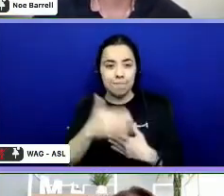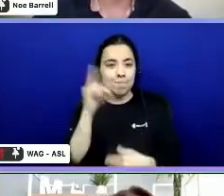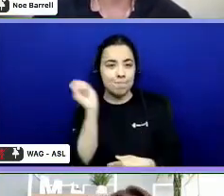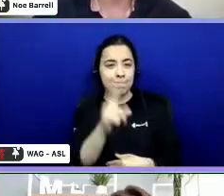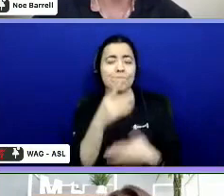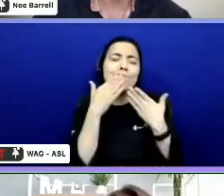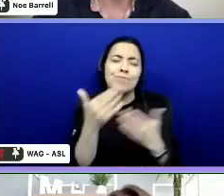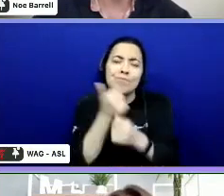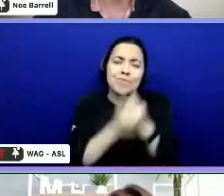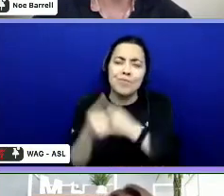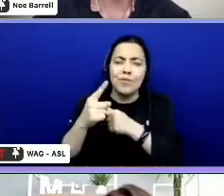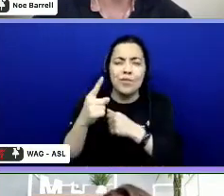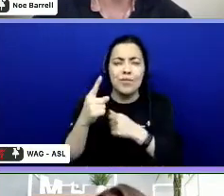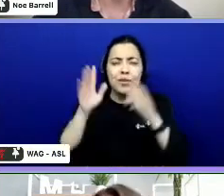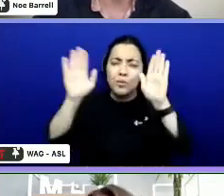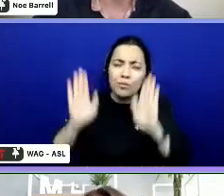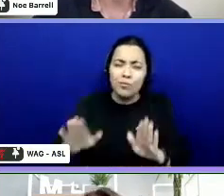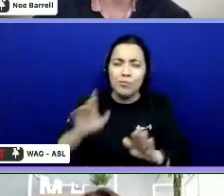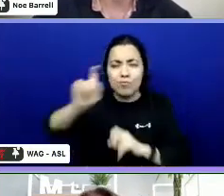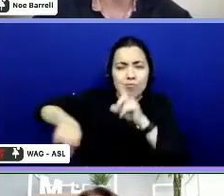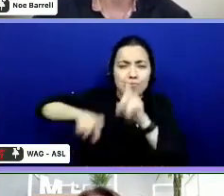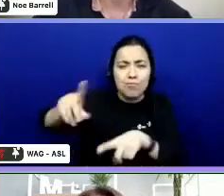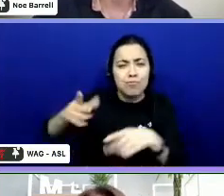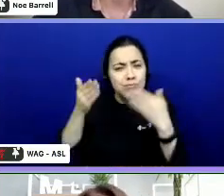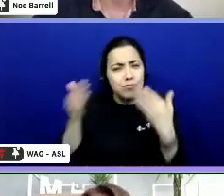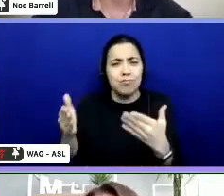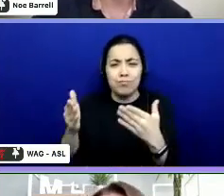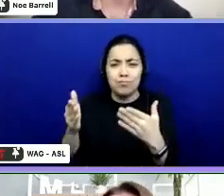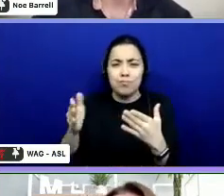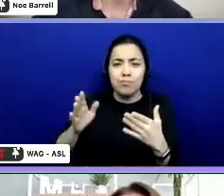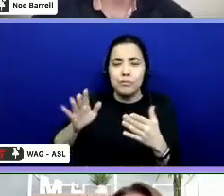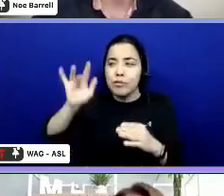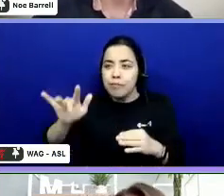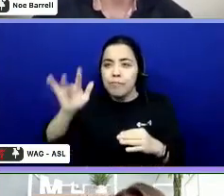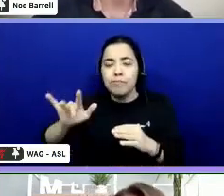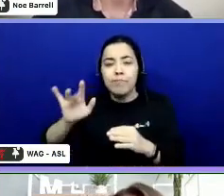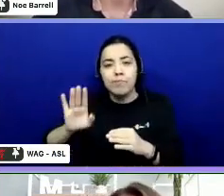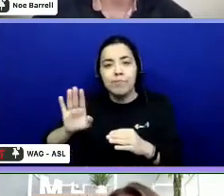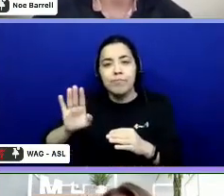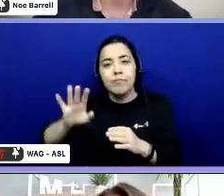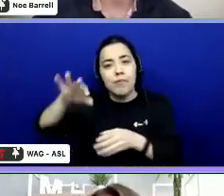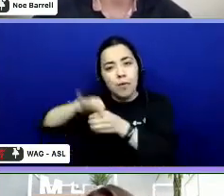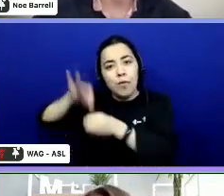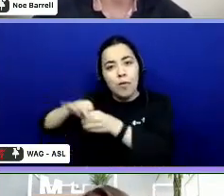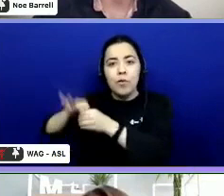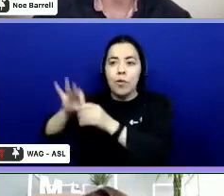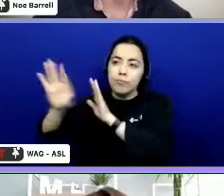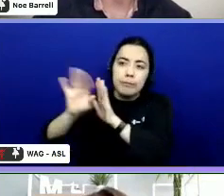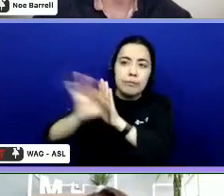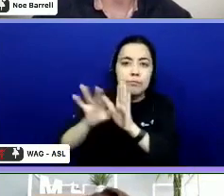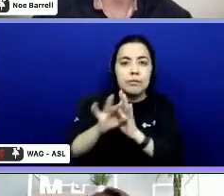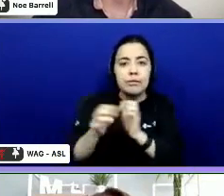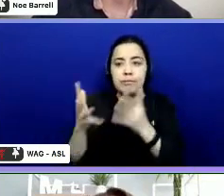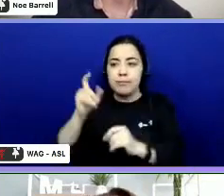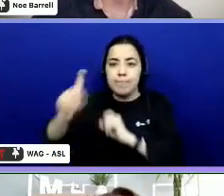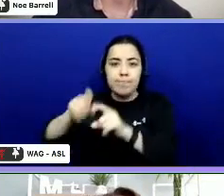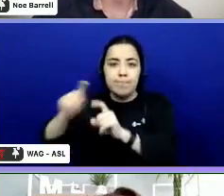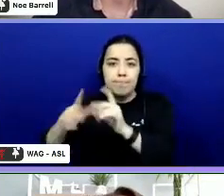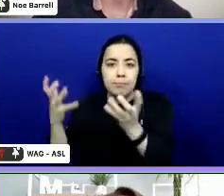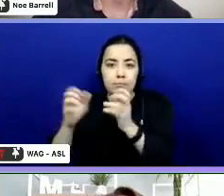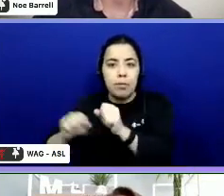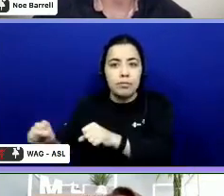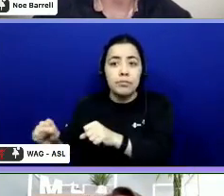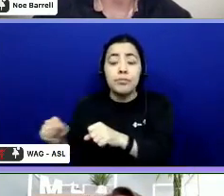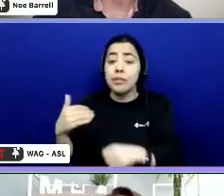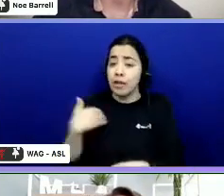thank you everyone for such great questions. Please continue to upvote so that we can get to as many as possible here. Is there a